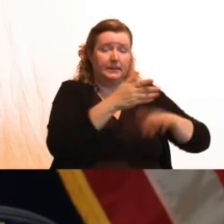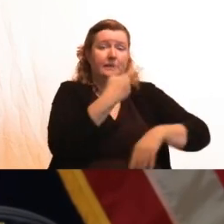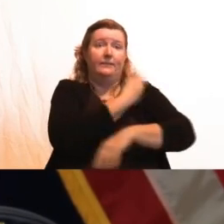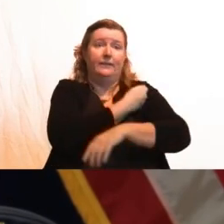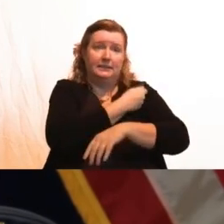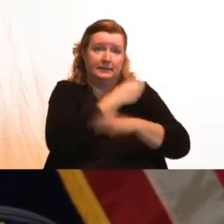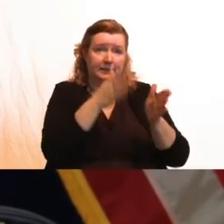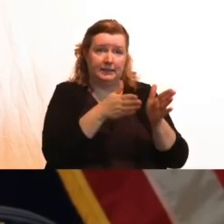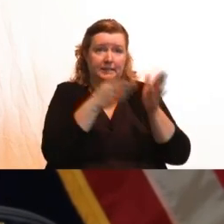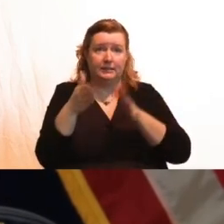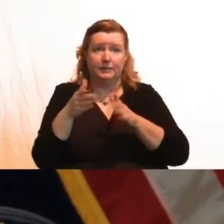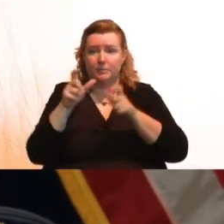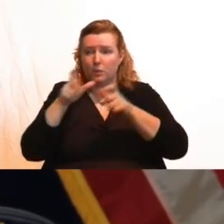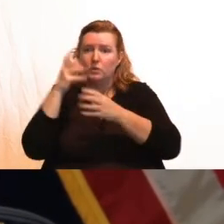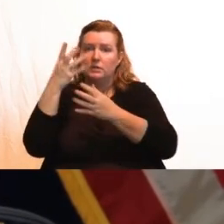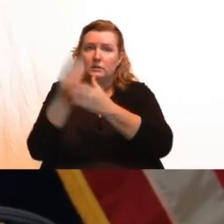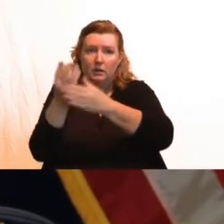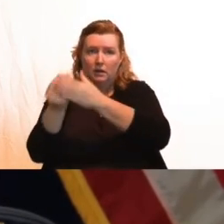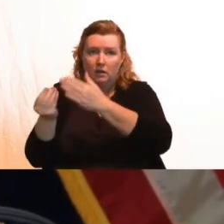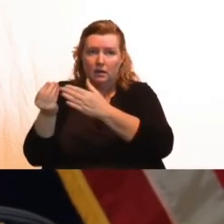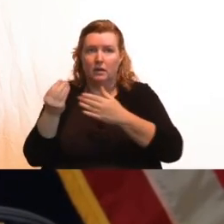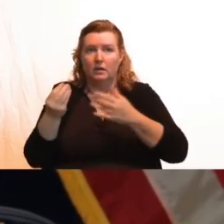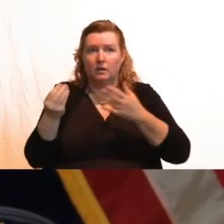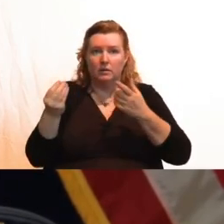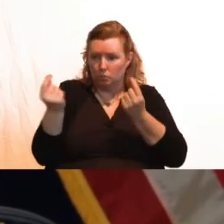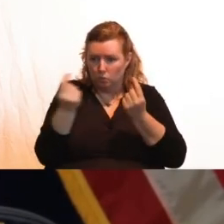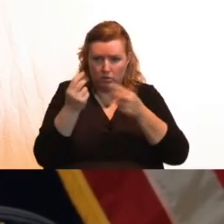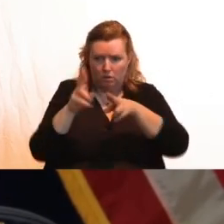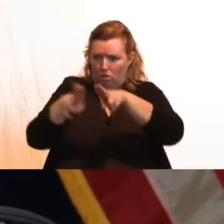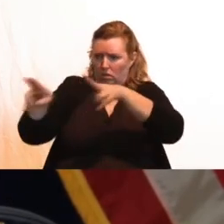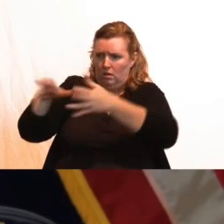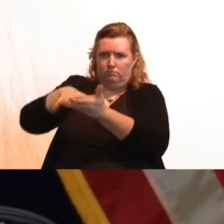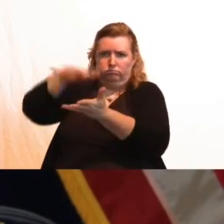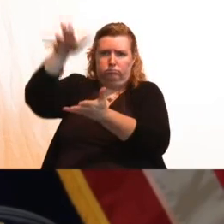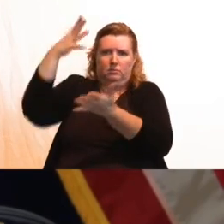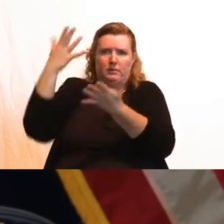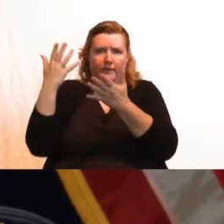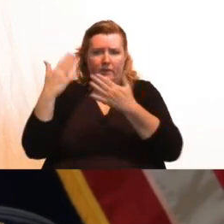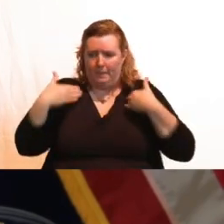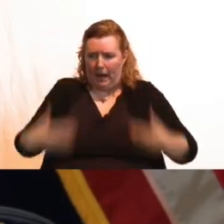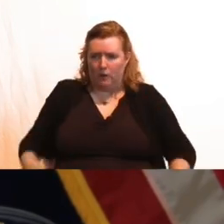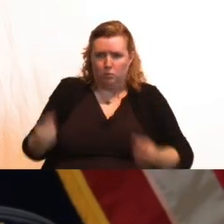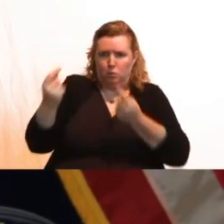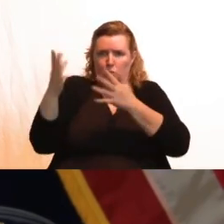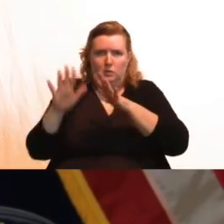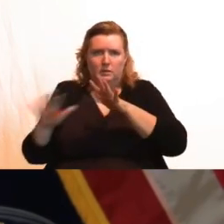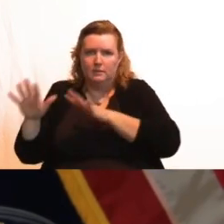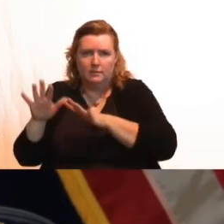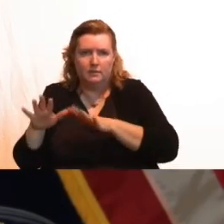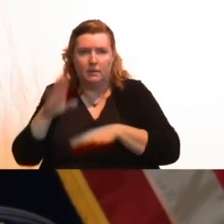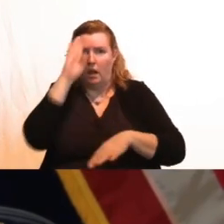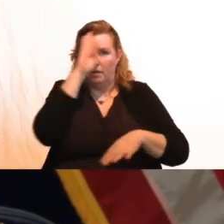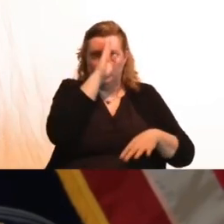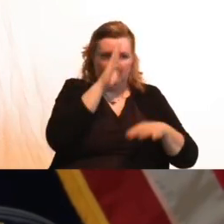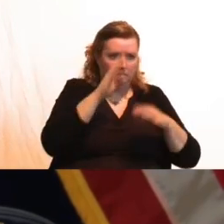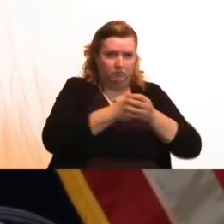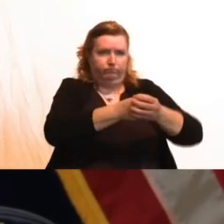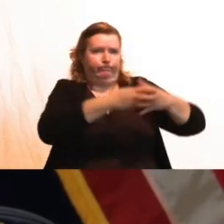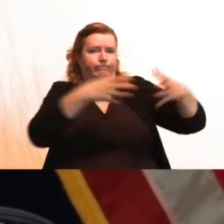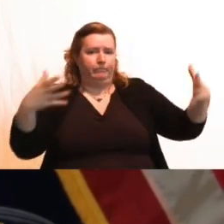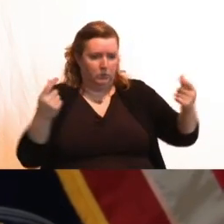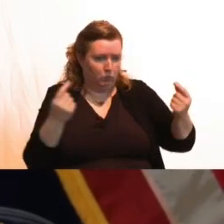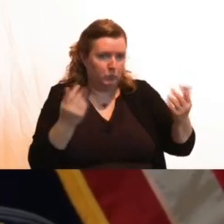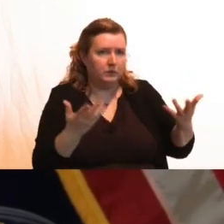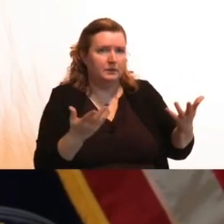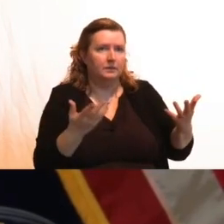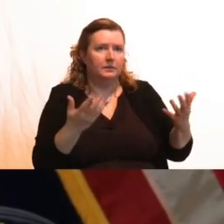those hospital capacities due to the build-outs by the Army Corps of Engineers, PPE stockpile that now stands at over